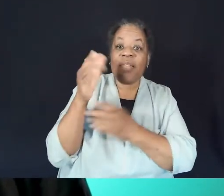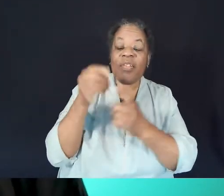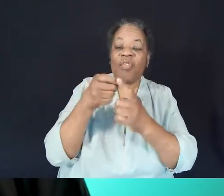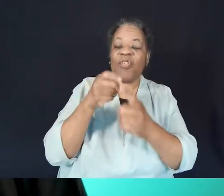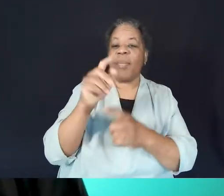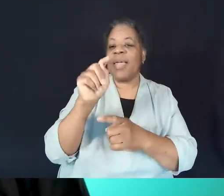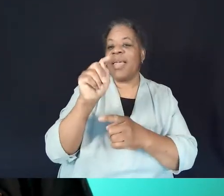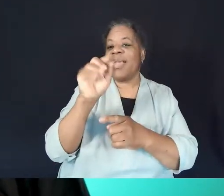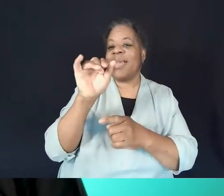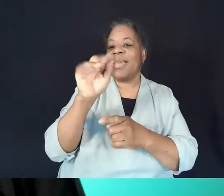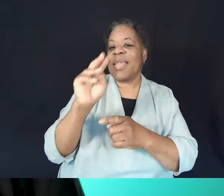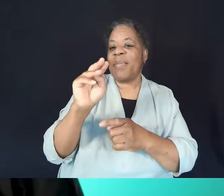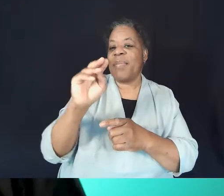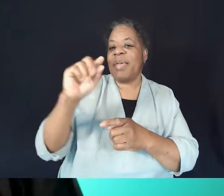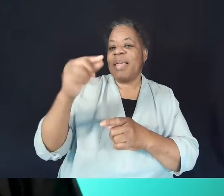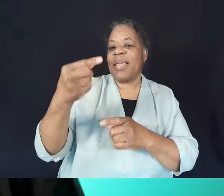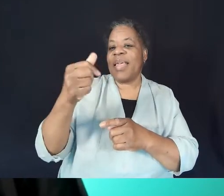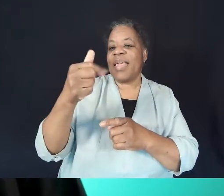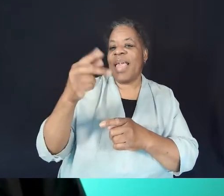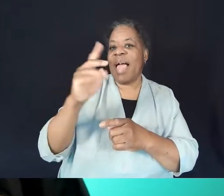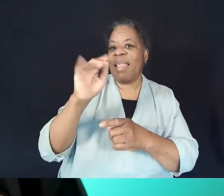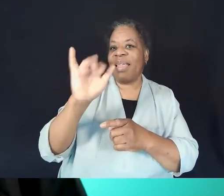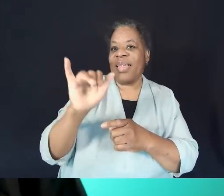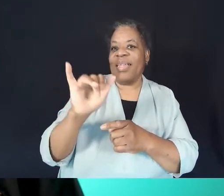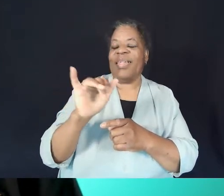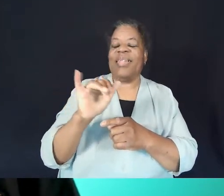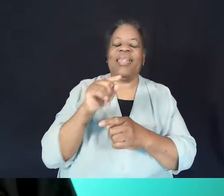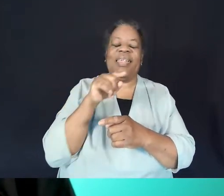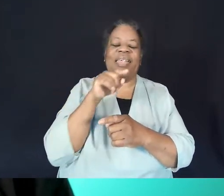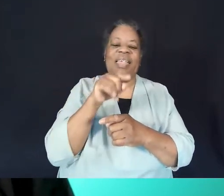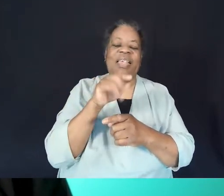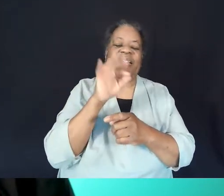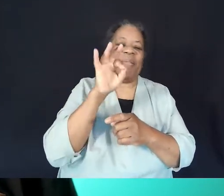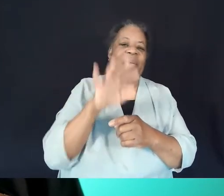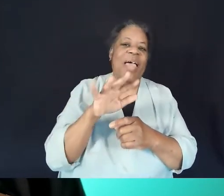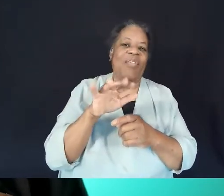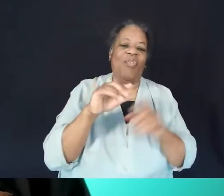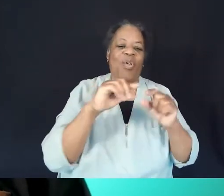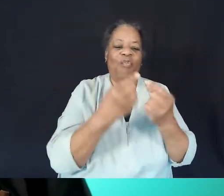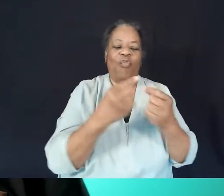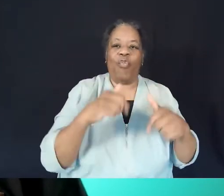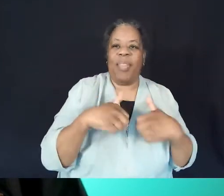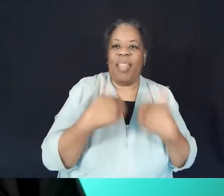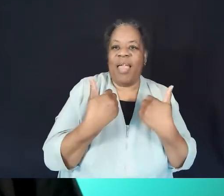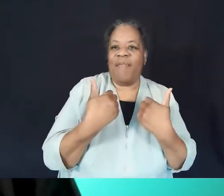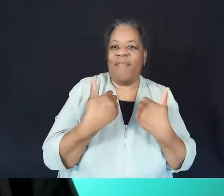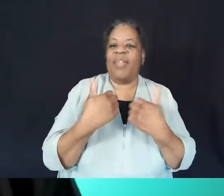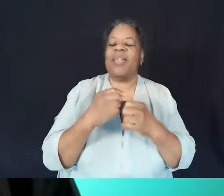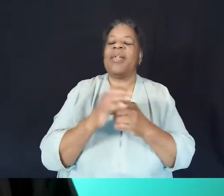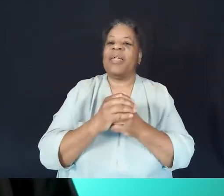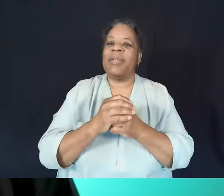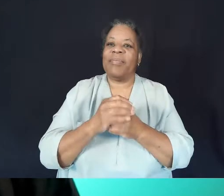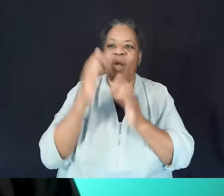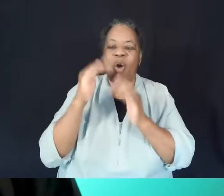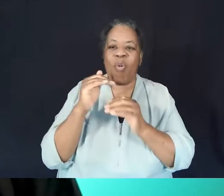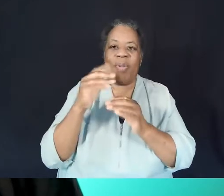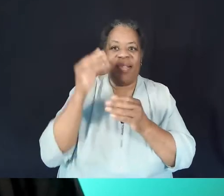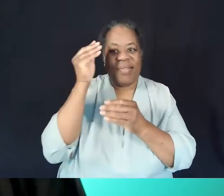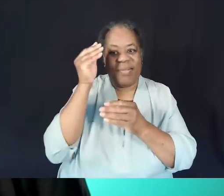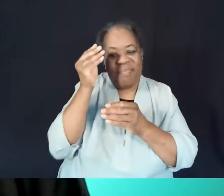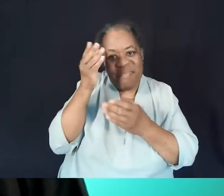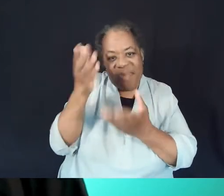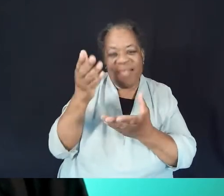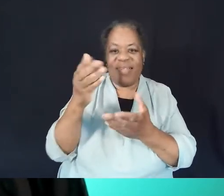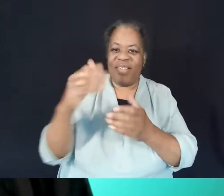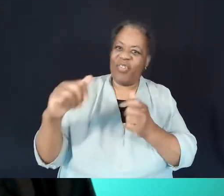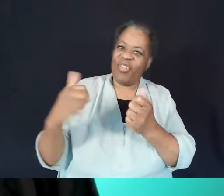of Group Life and the architect of The Gathering here at Grace. I hope his message leaves you inspired and challenged. And as we move